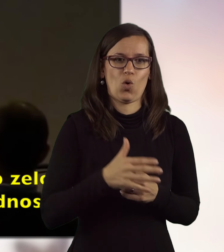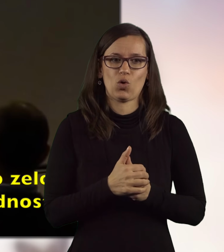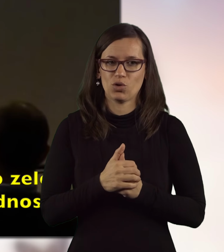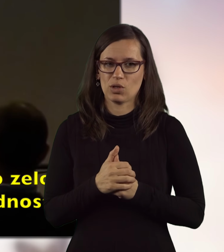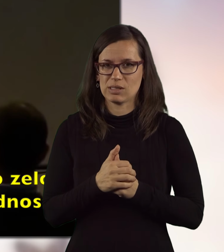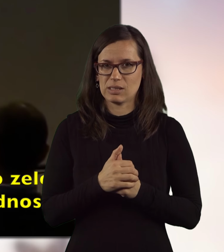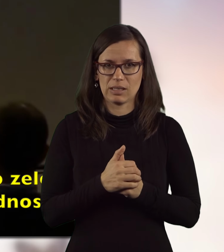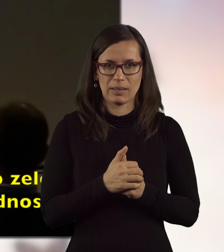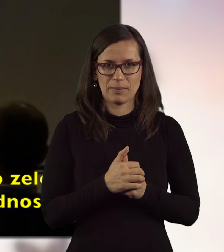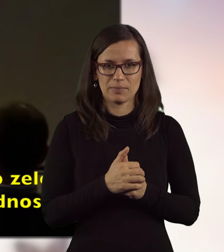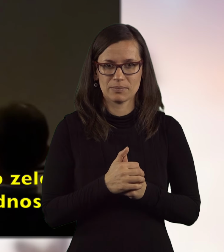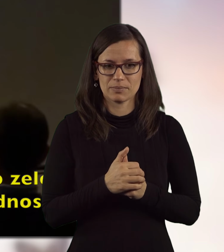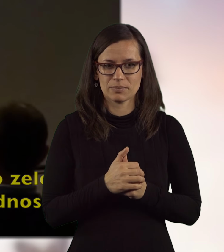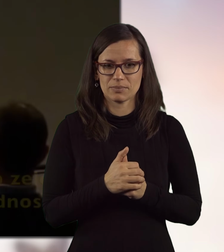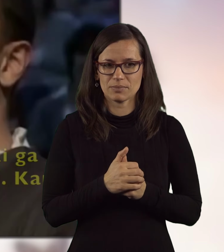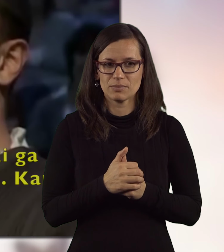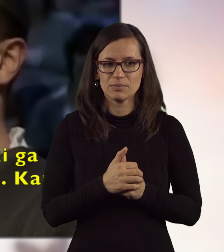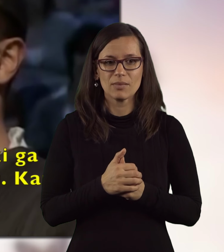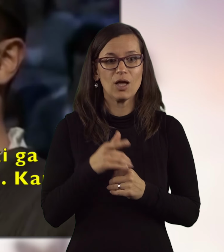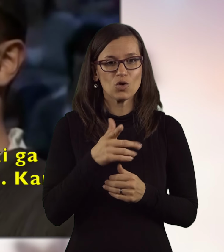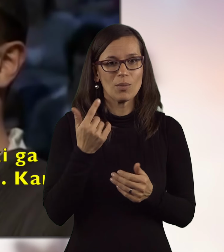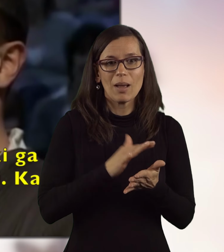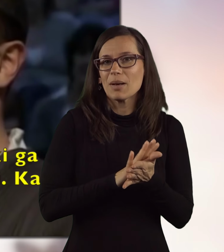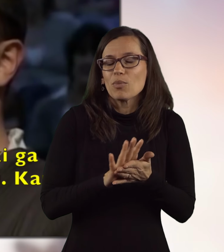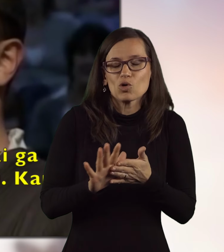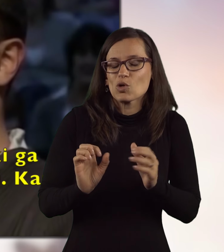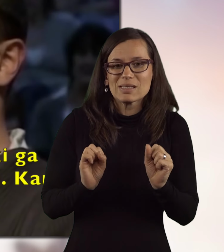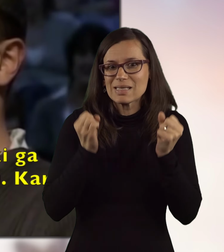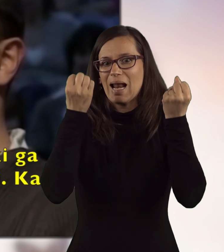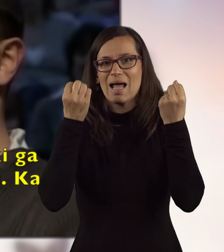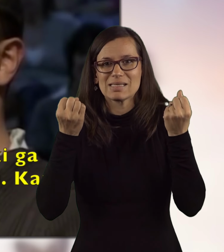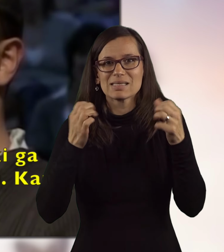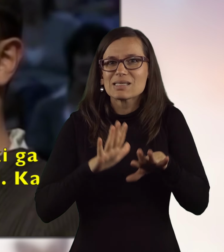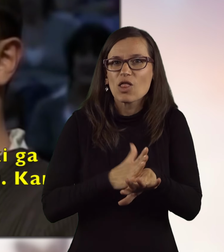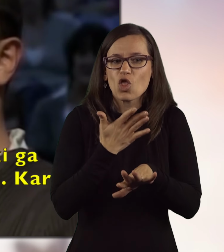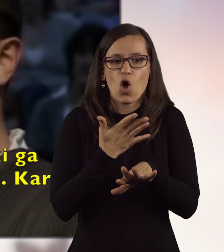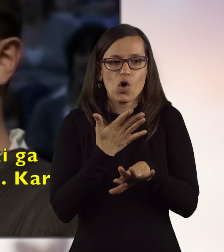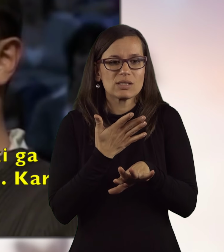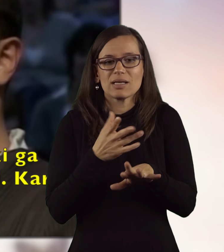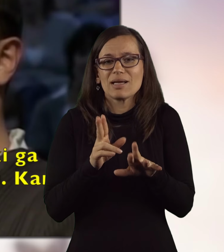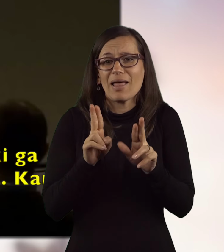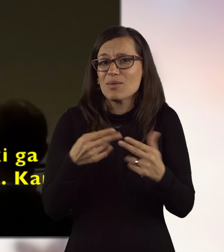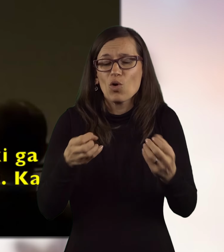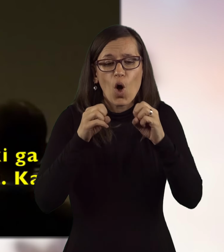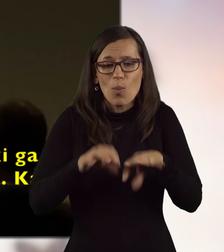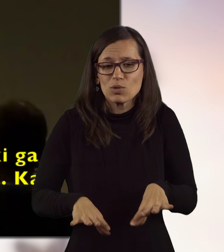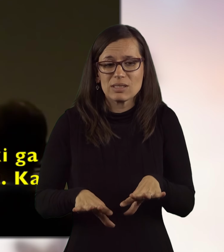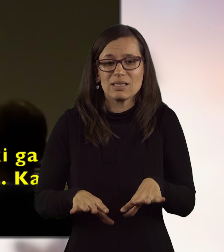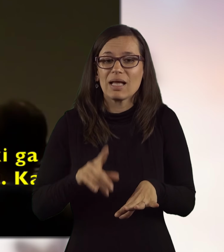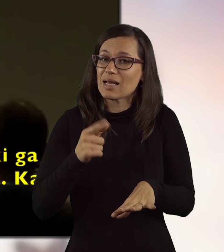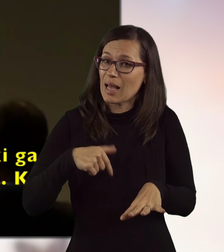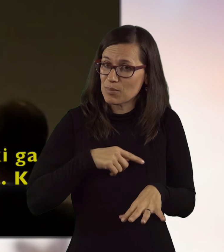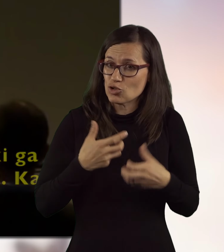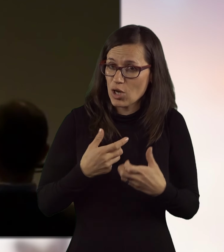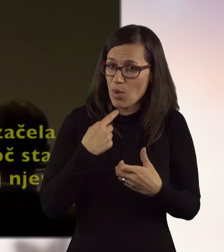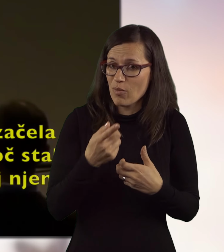would be benefited from something like that, you see. It was a passion or a compulsion that she just could not let go of. And so what we